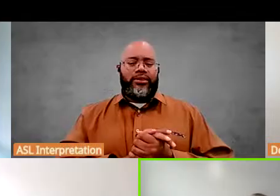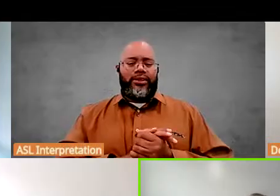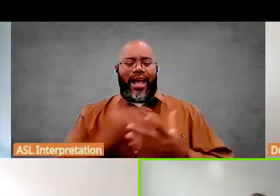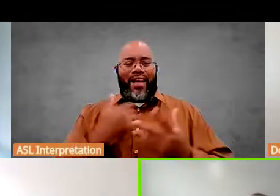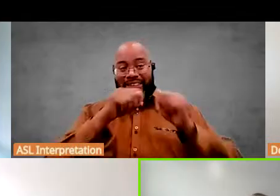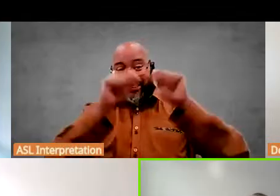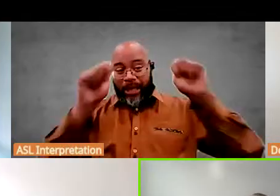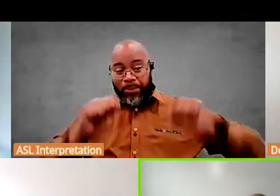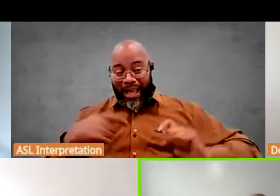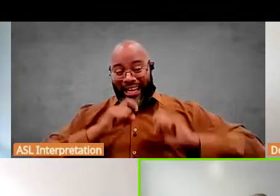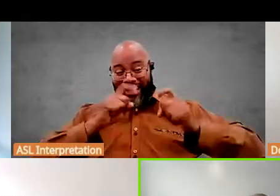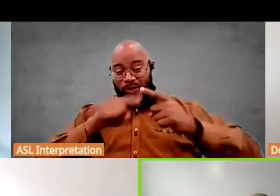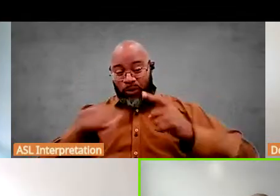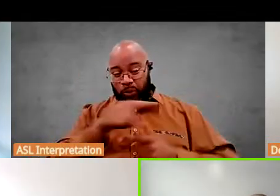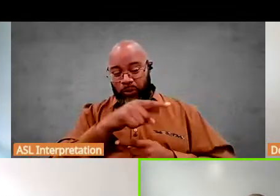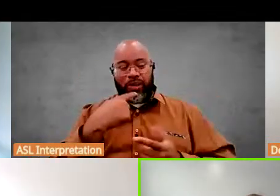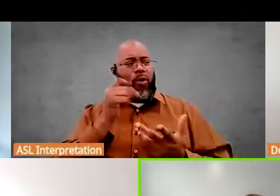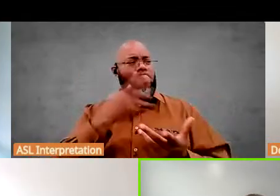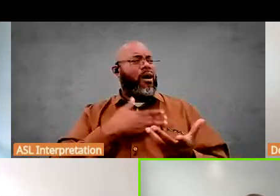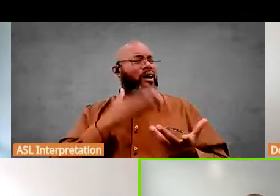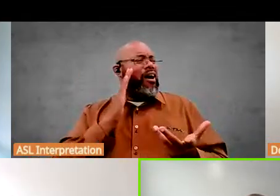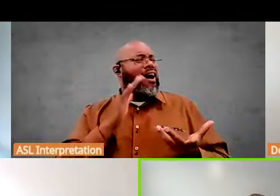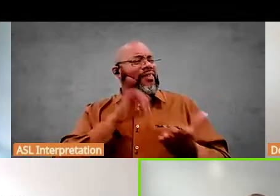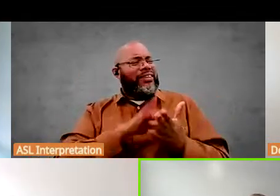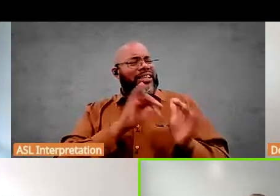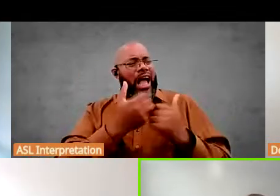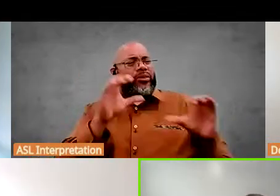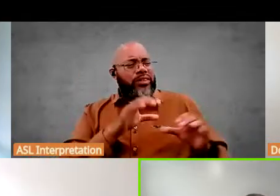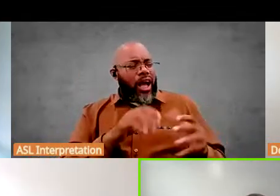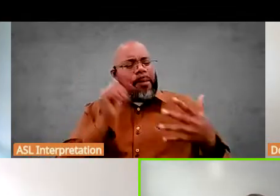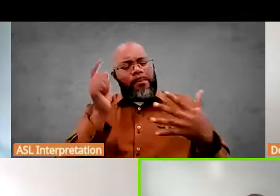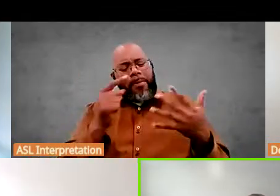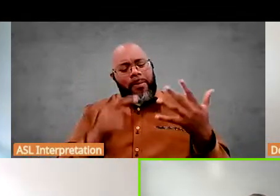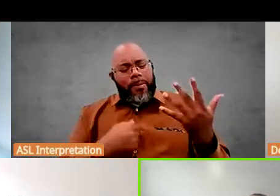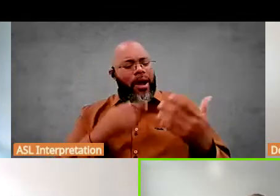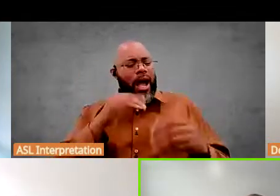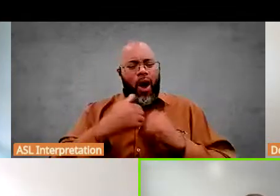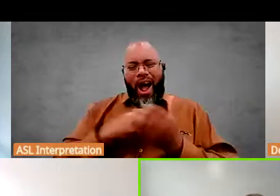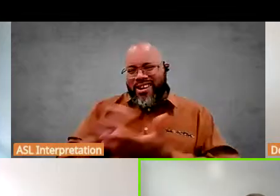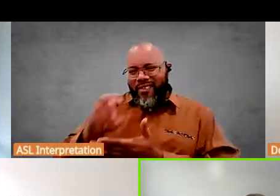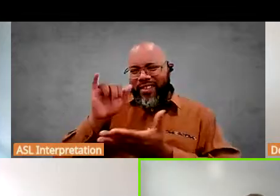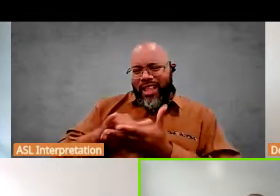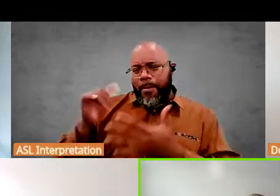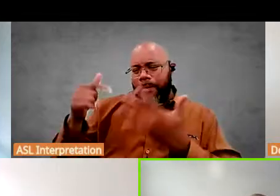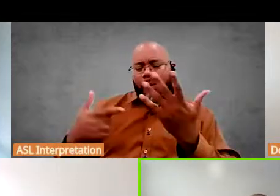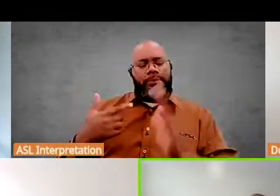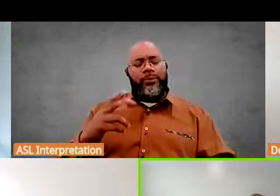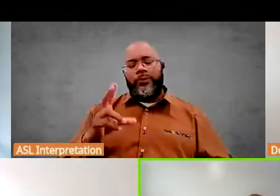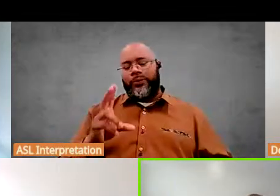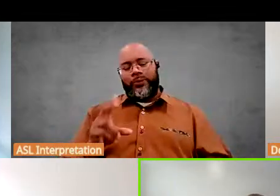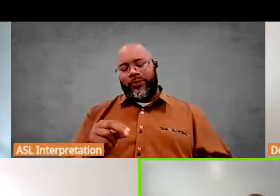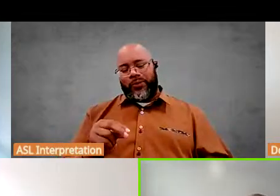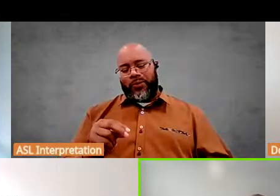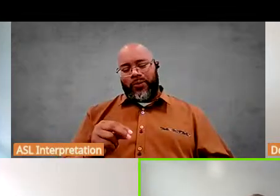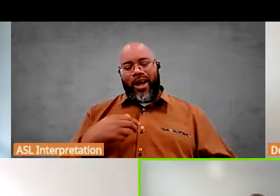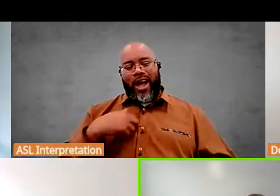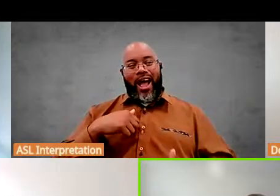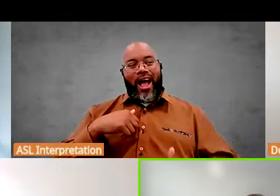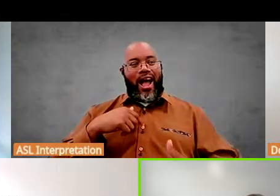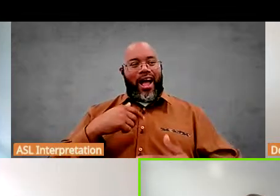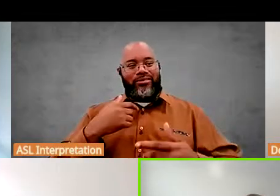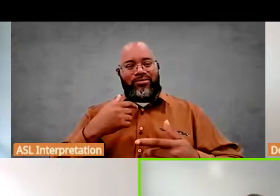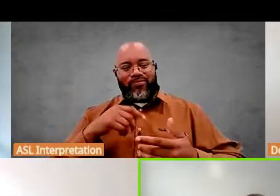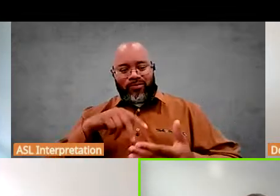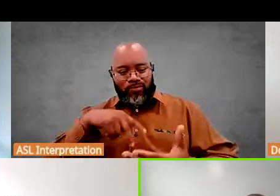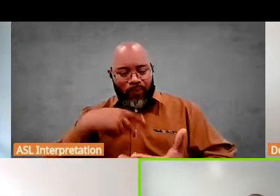I could give you guys to be like, oh my gosh, this is how it's done. This is how I navigated it. No, I stumbled, I fell, but the most